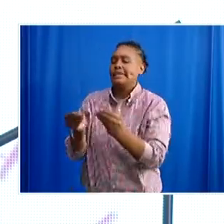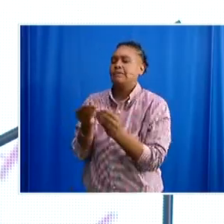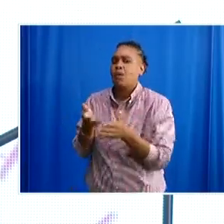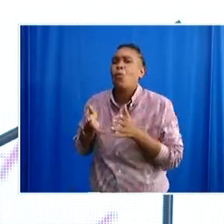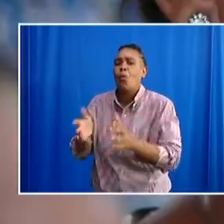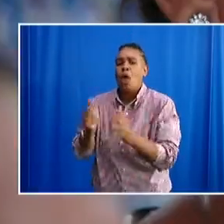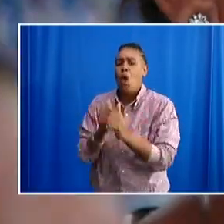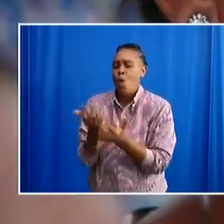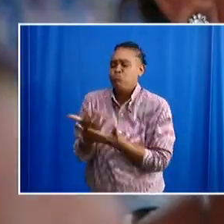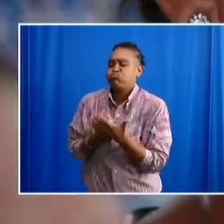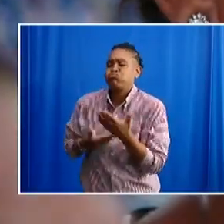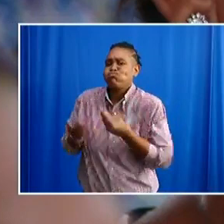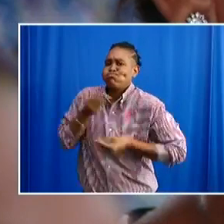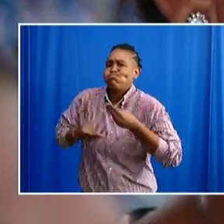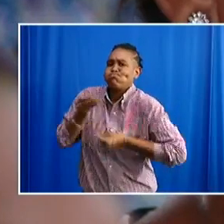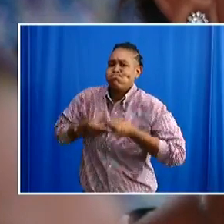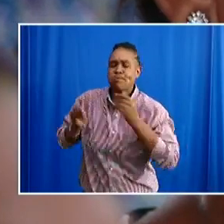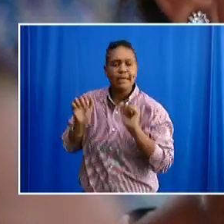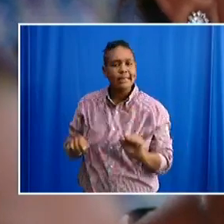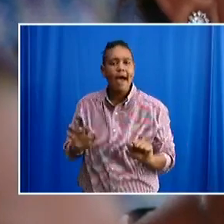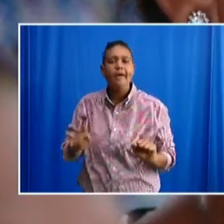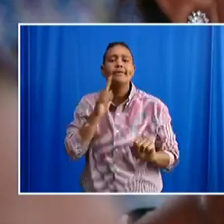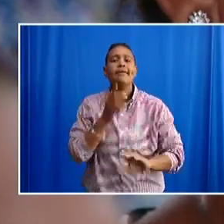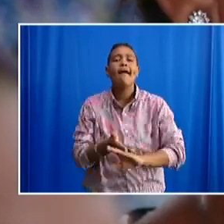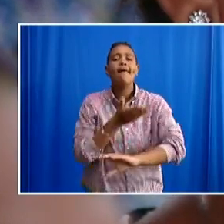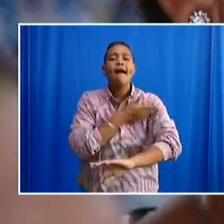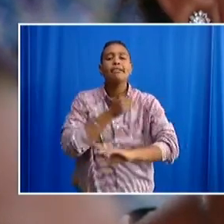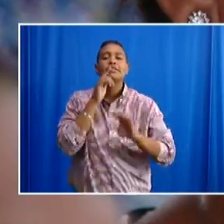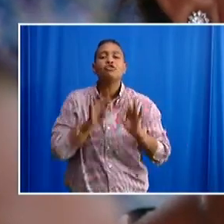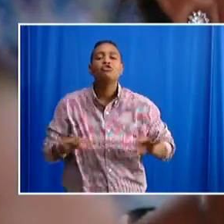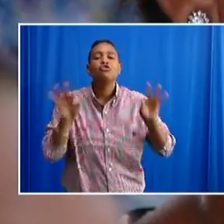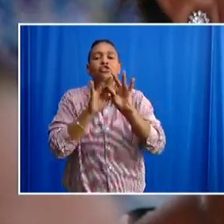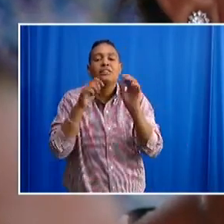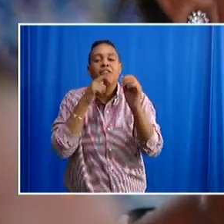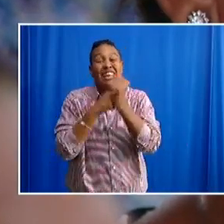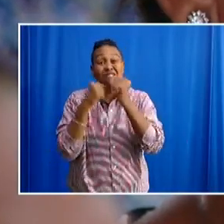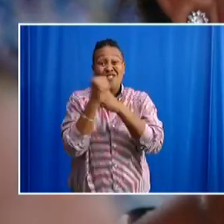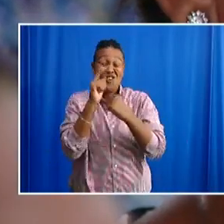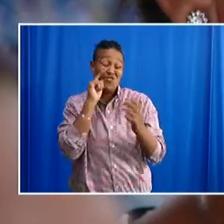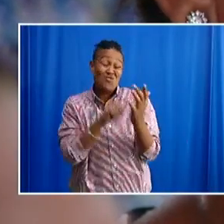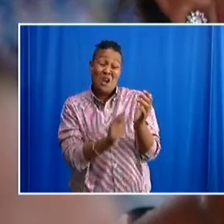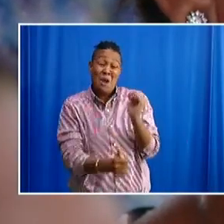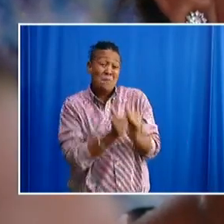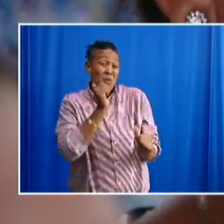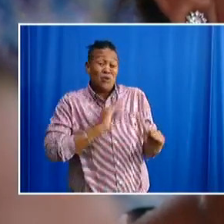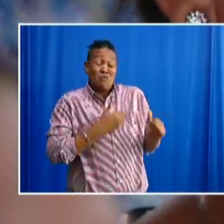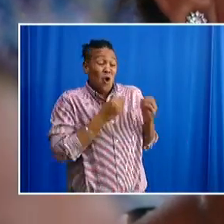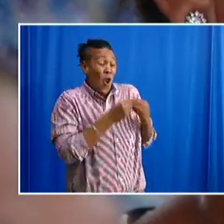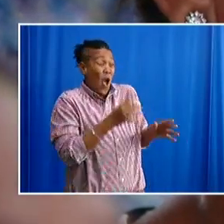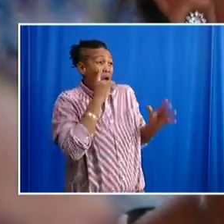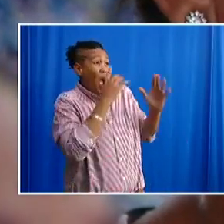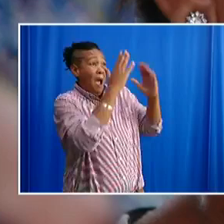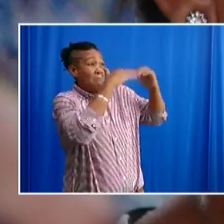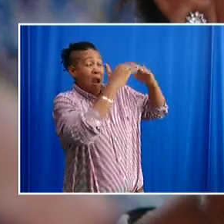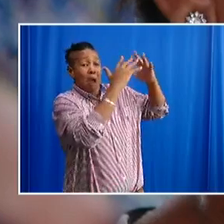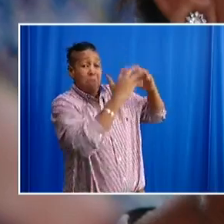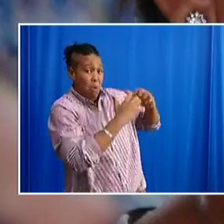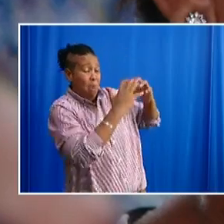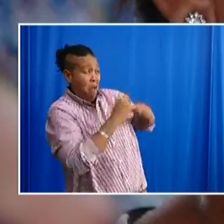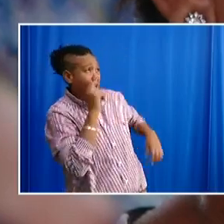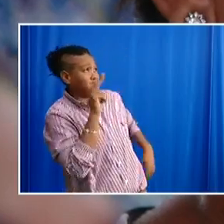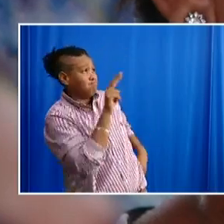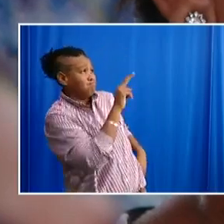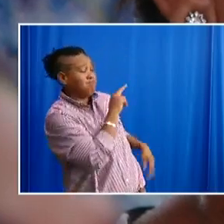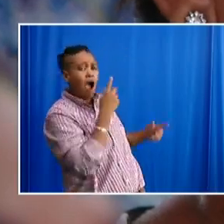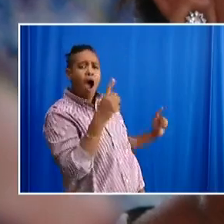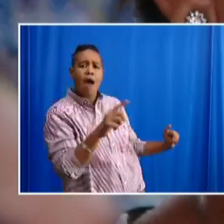opportunities. Enhancing critical infrastructure, recognizing that most of our losses is in the infrastructure sector. Looking